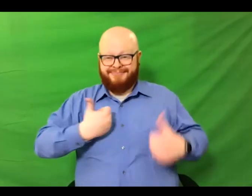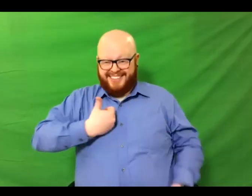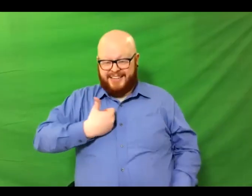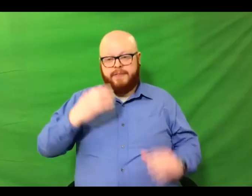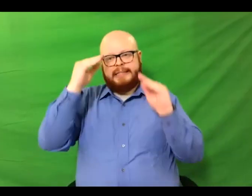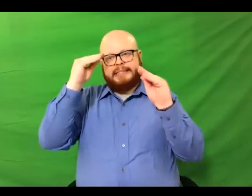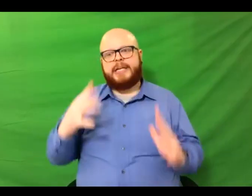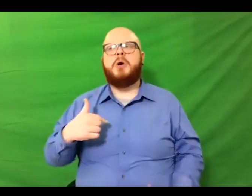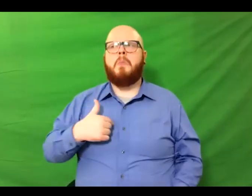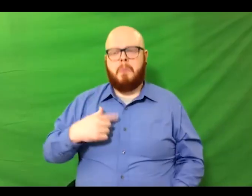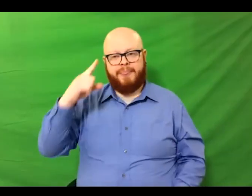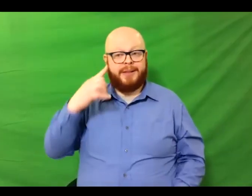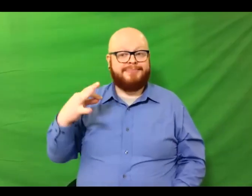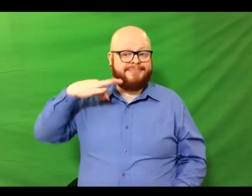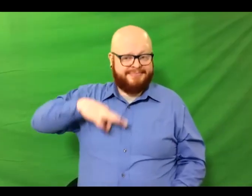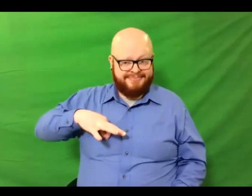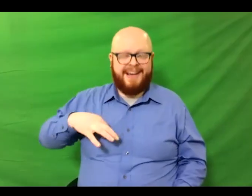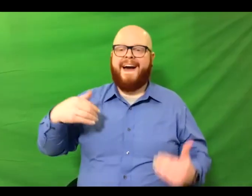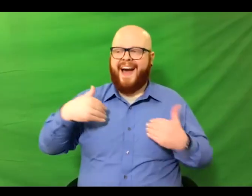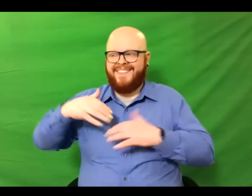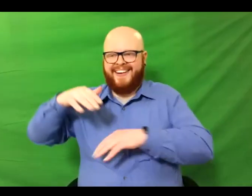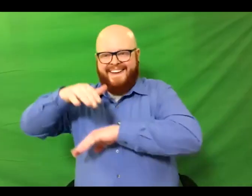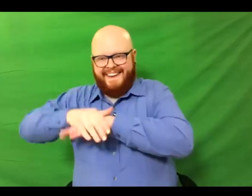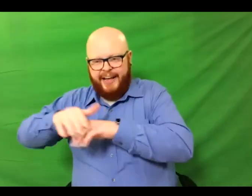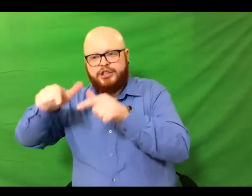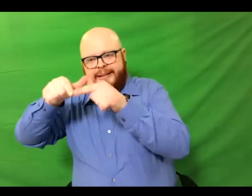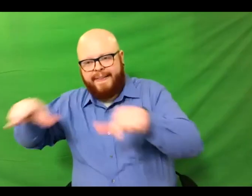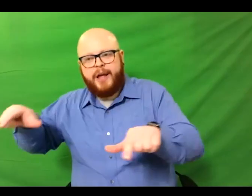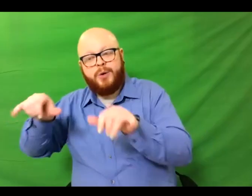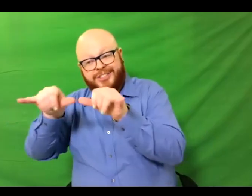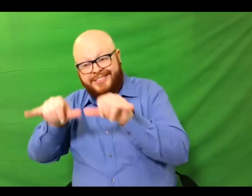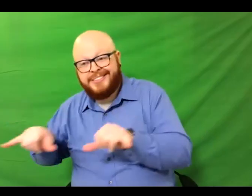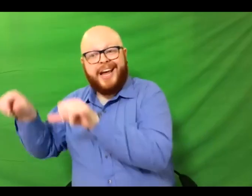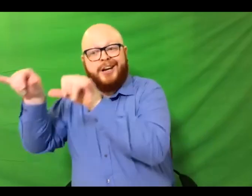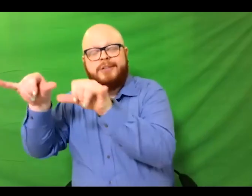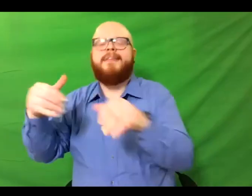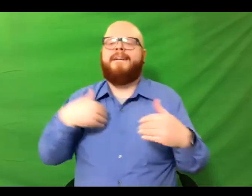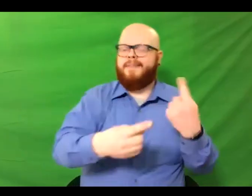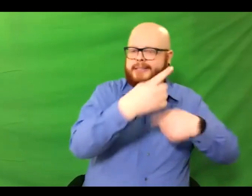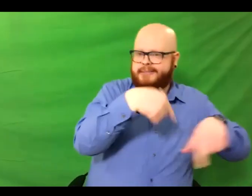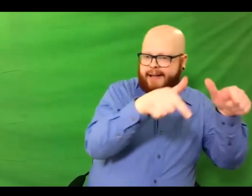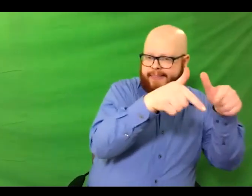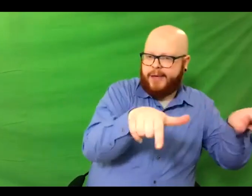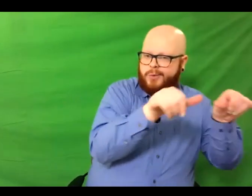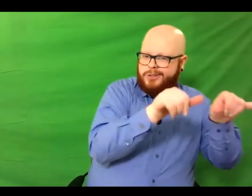go, all right, I've got my English language arts standards, and I've got my American Sign Language standards.